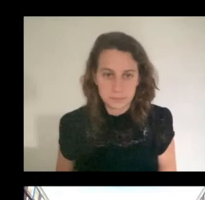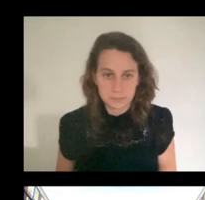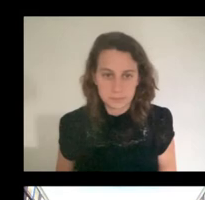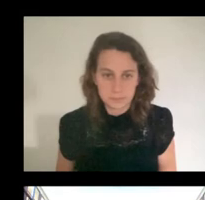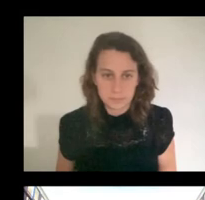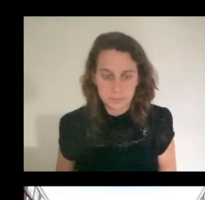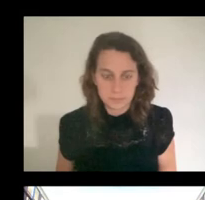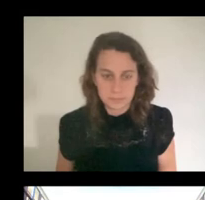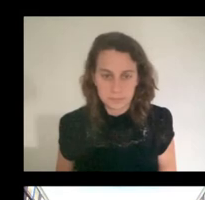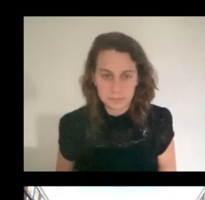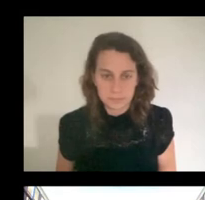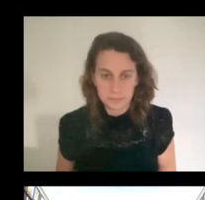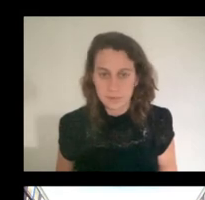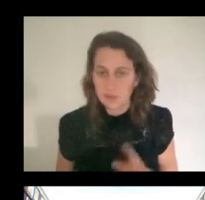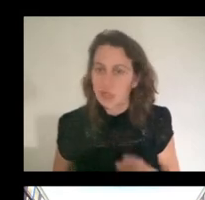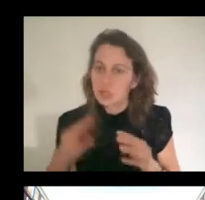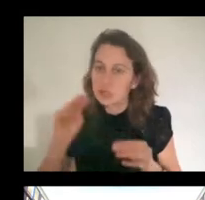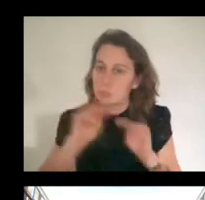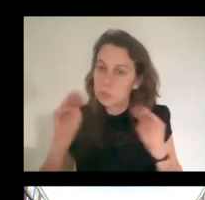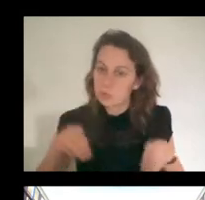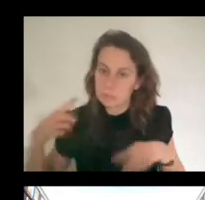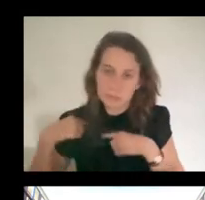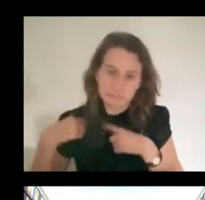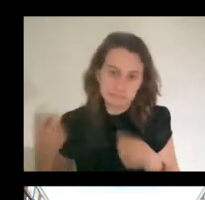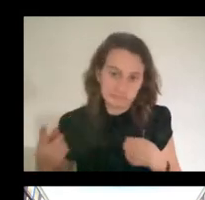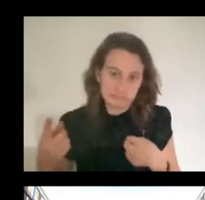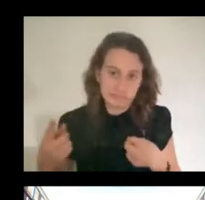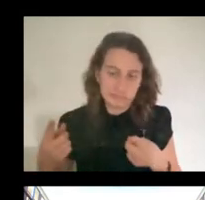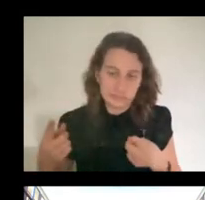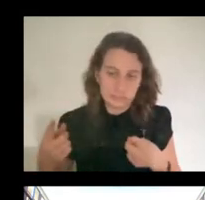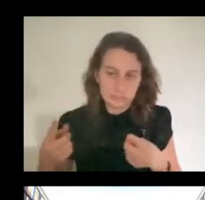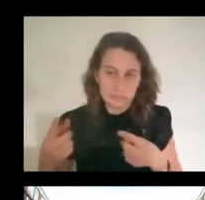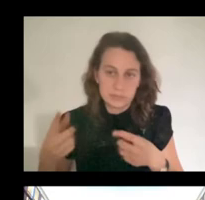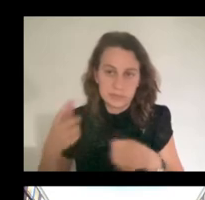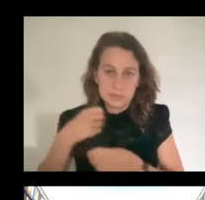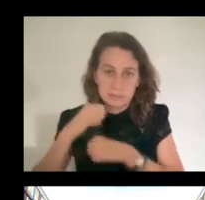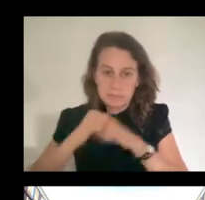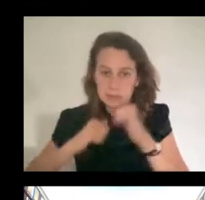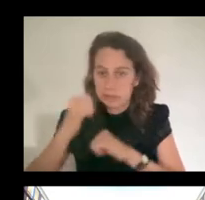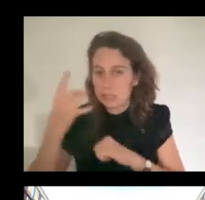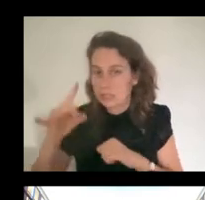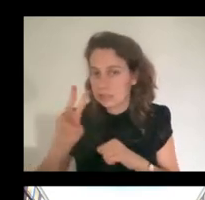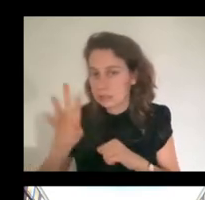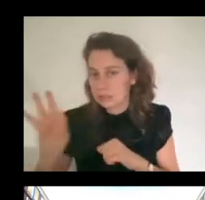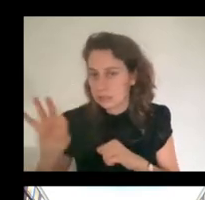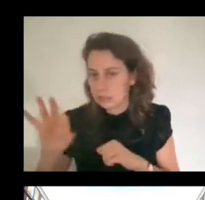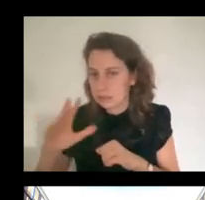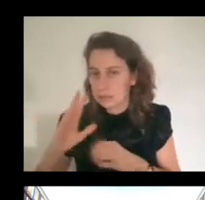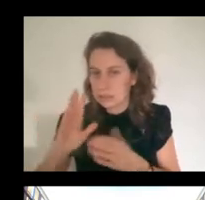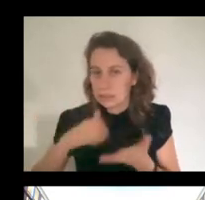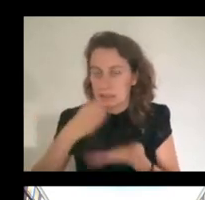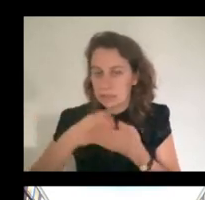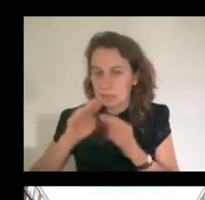the museum has had a very long and storied history here at the Garden. It was actually built in 1859, but pretty much stopped functioning as a museum in the